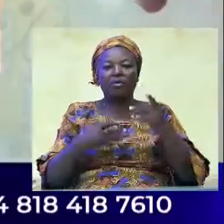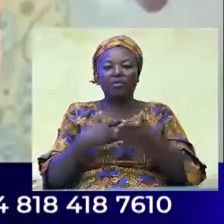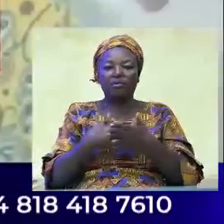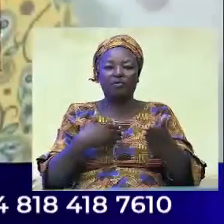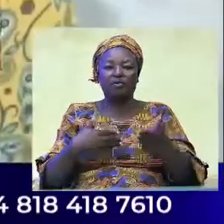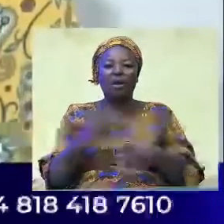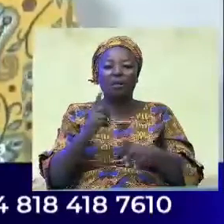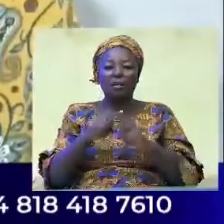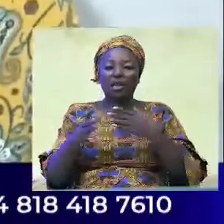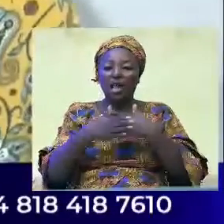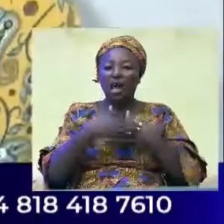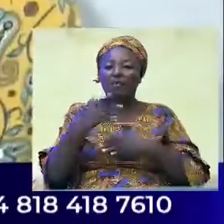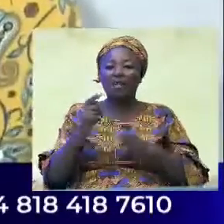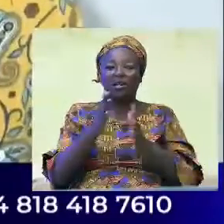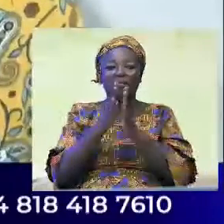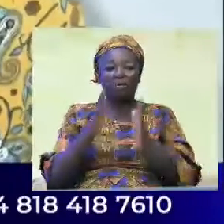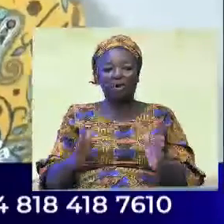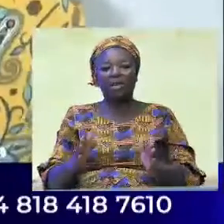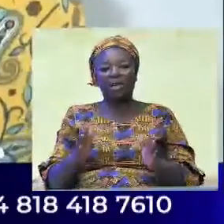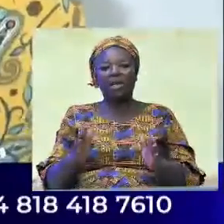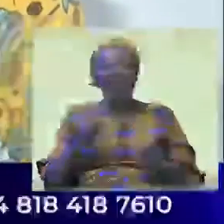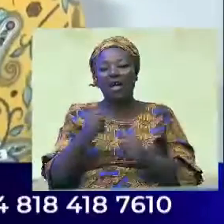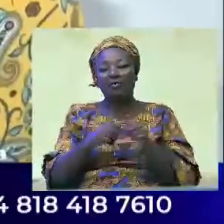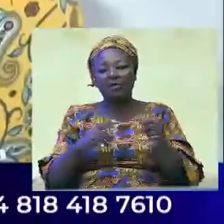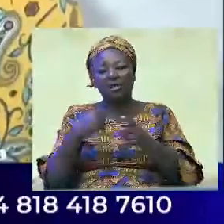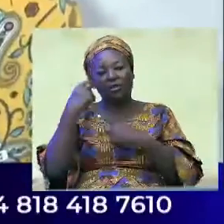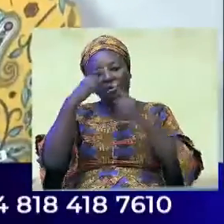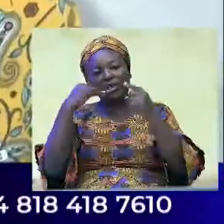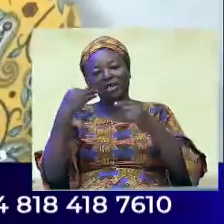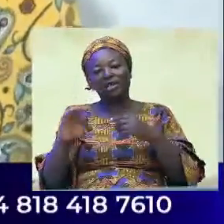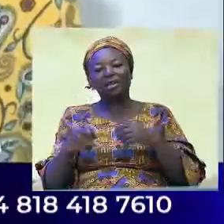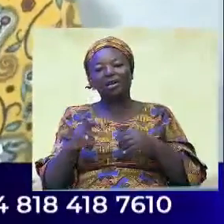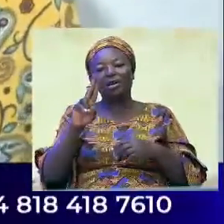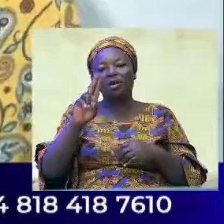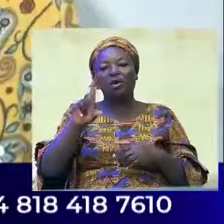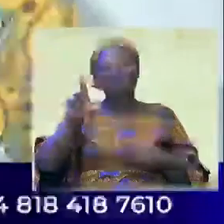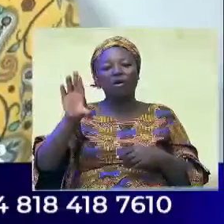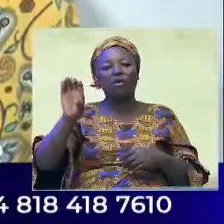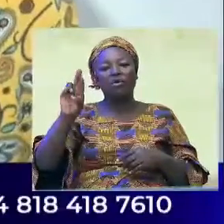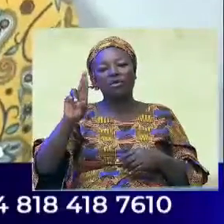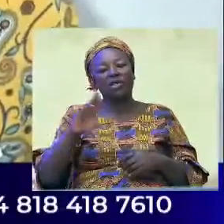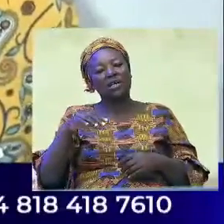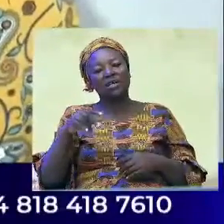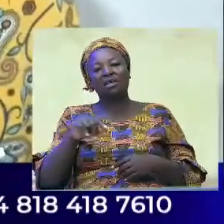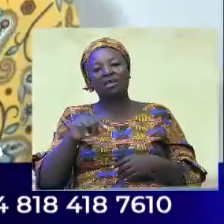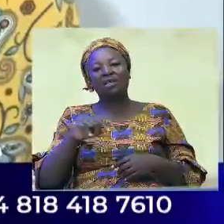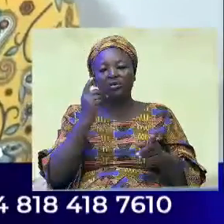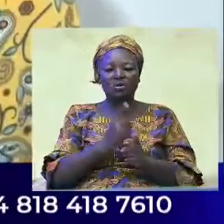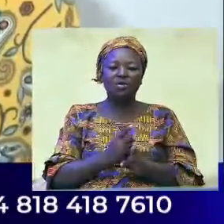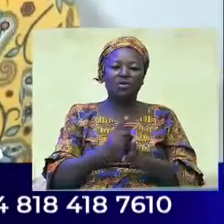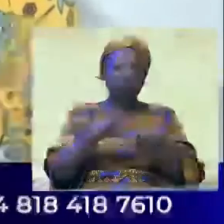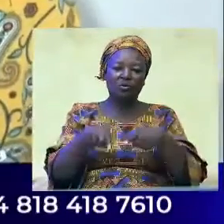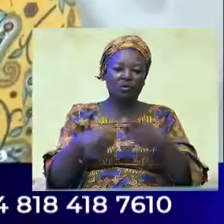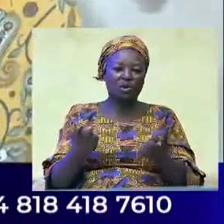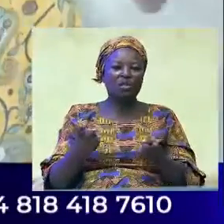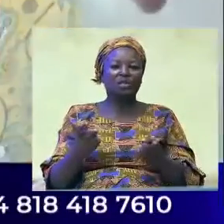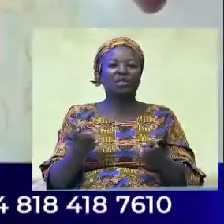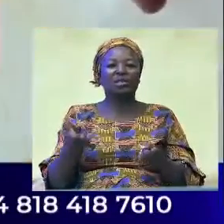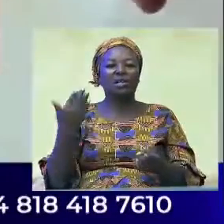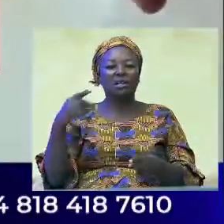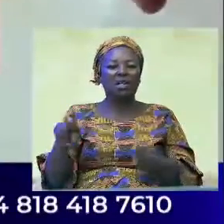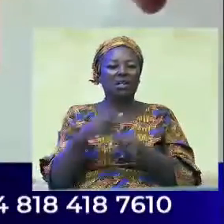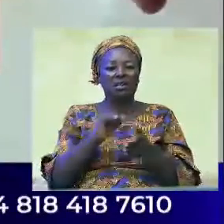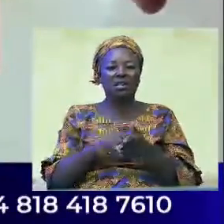vomit blood before. But after the prayers, this everything concerning the ulcer just vanished away. And